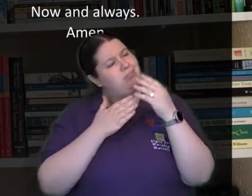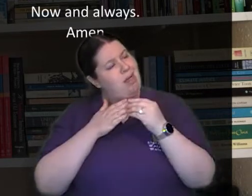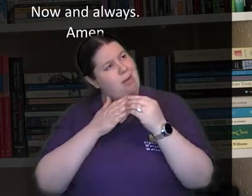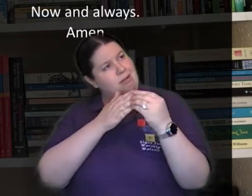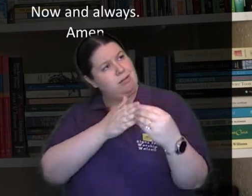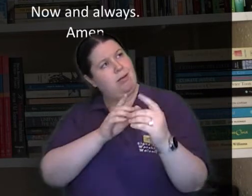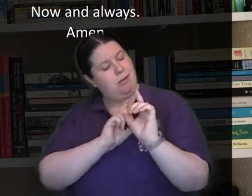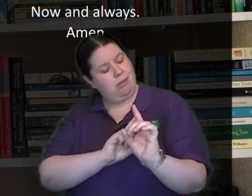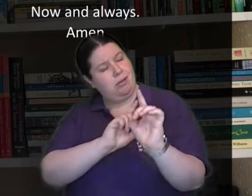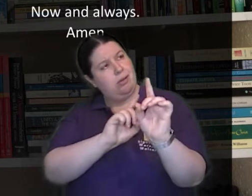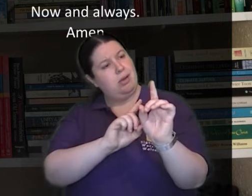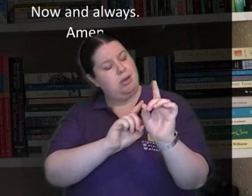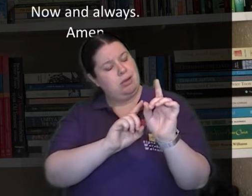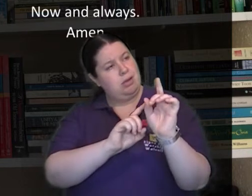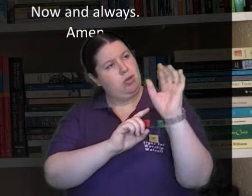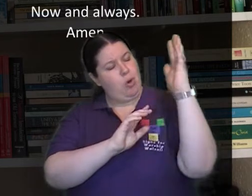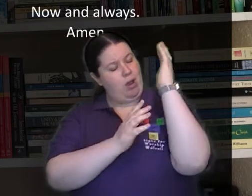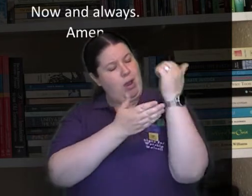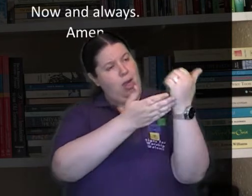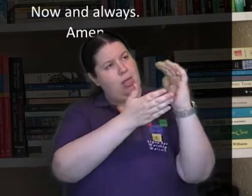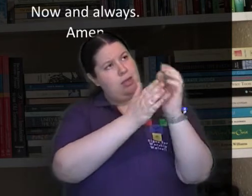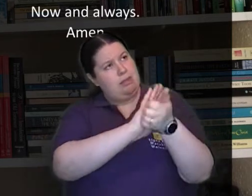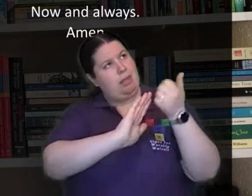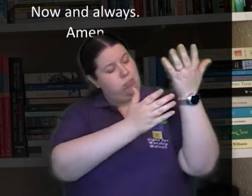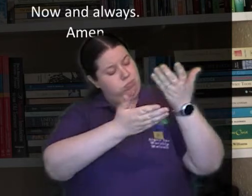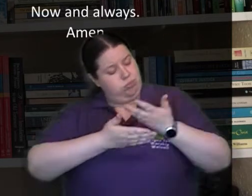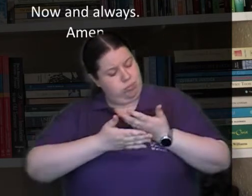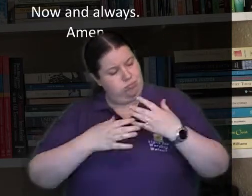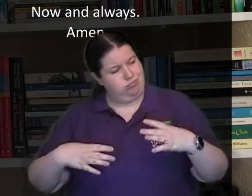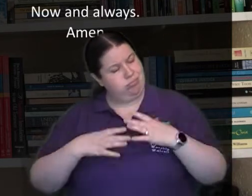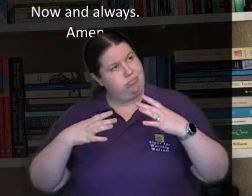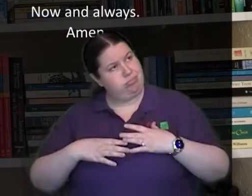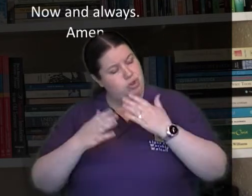gentleness of your Spirit lead us. May the gift of your Spirit equip us